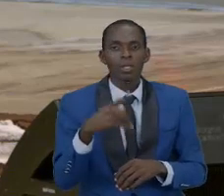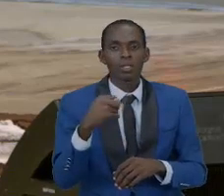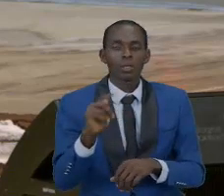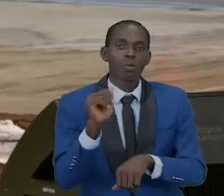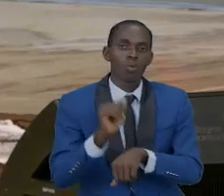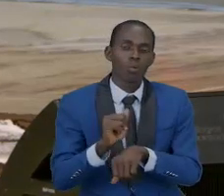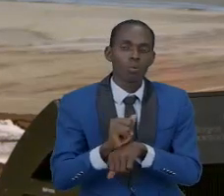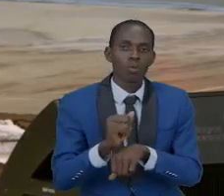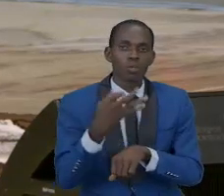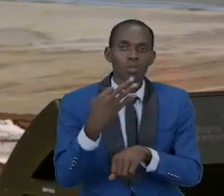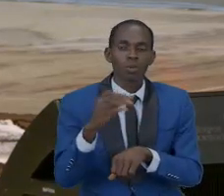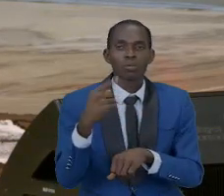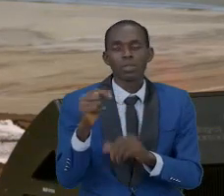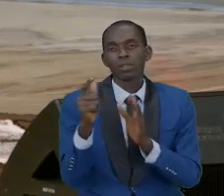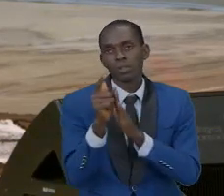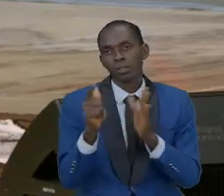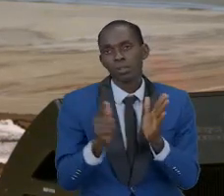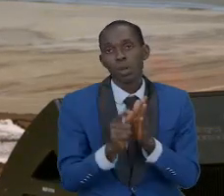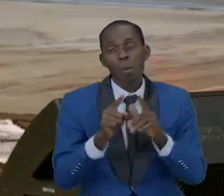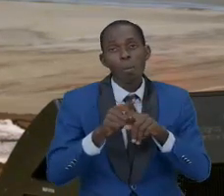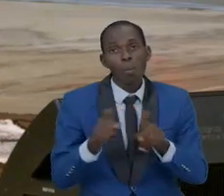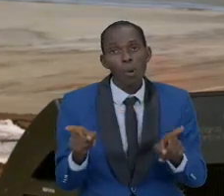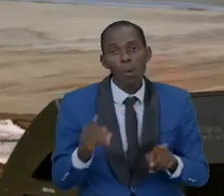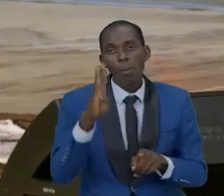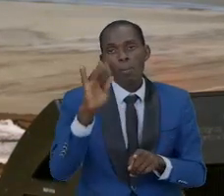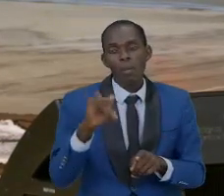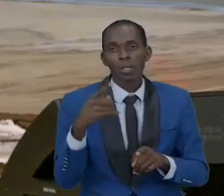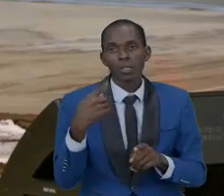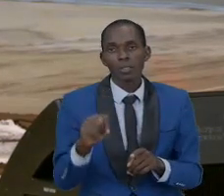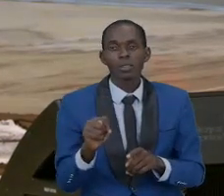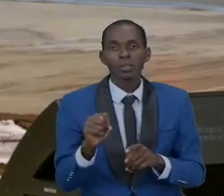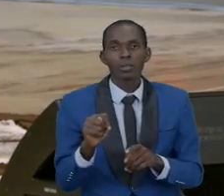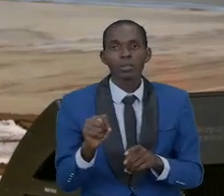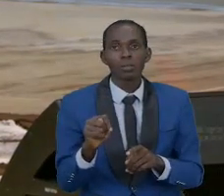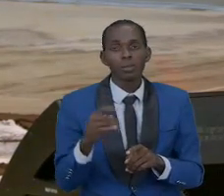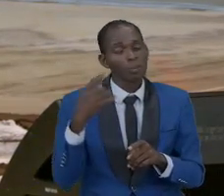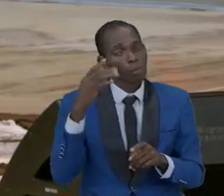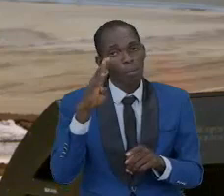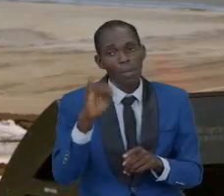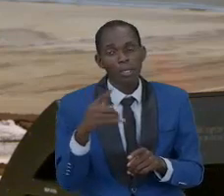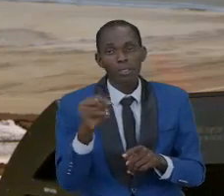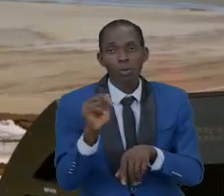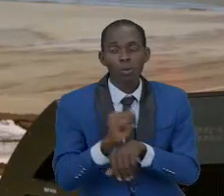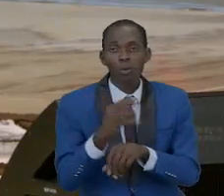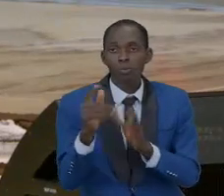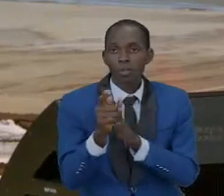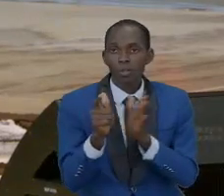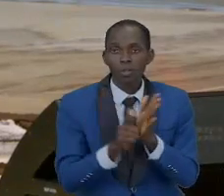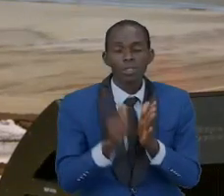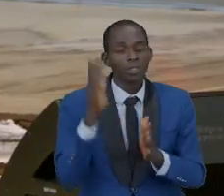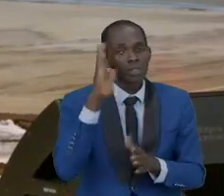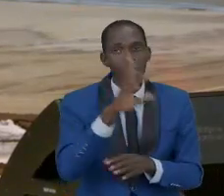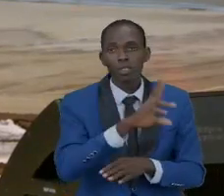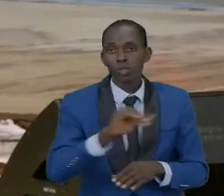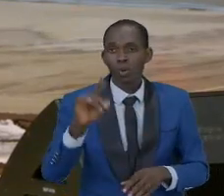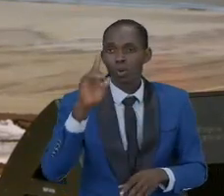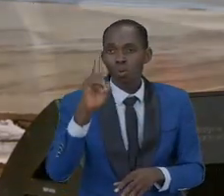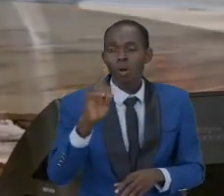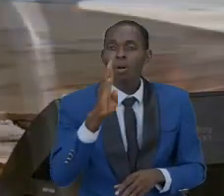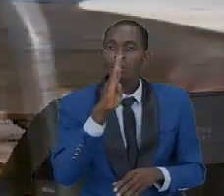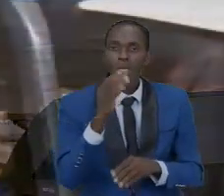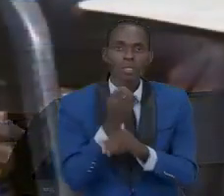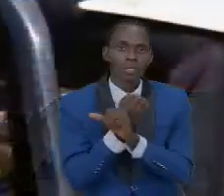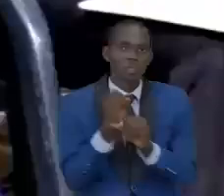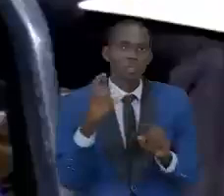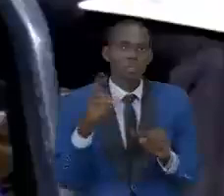the Lord for by The Works of the Lord shall no flesh be justified then in verse